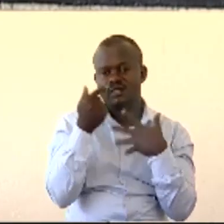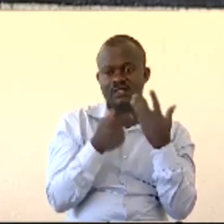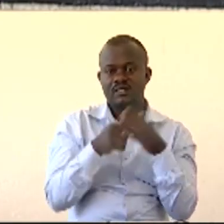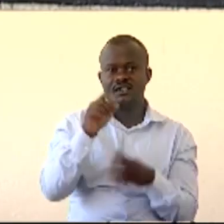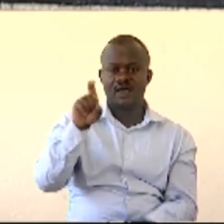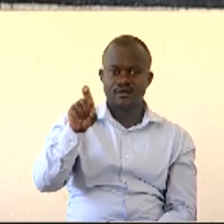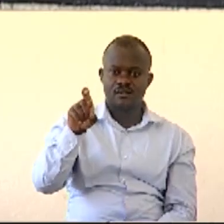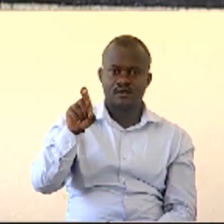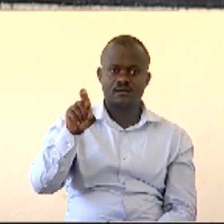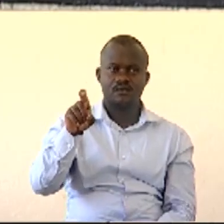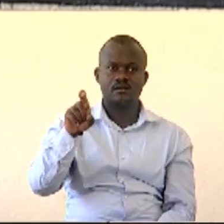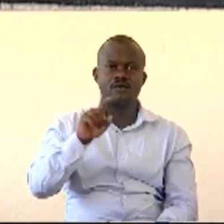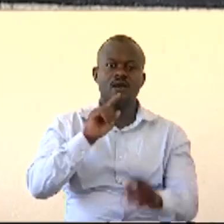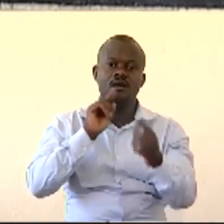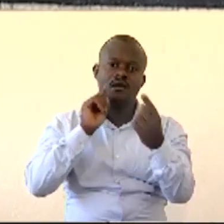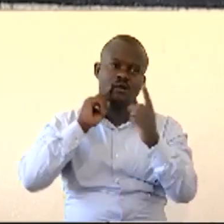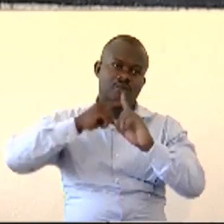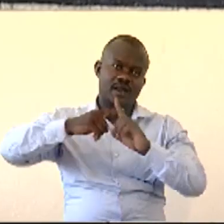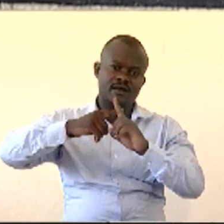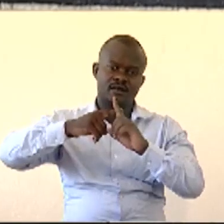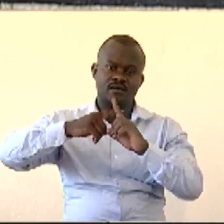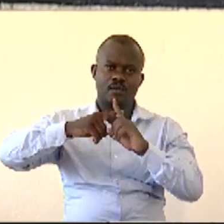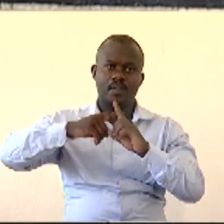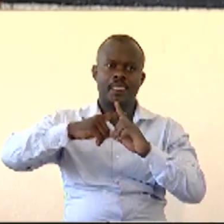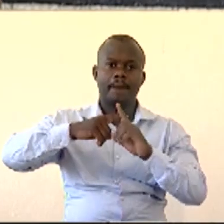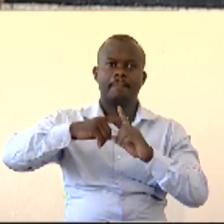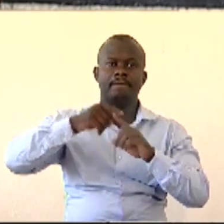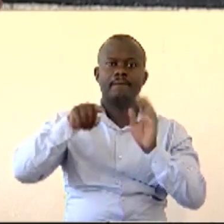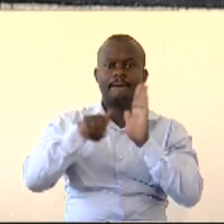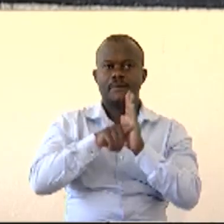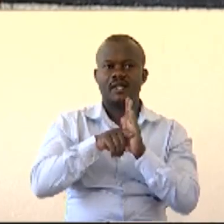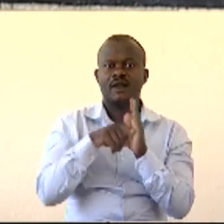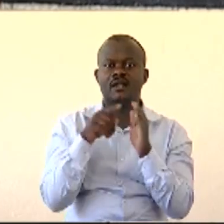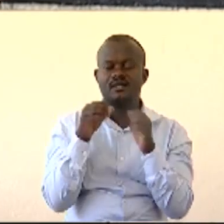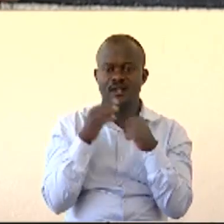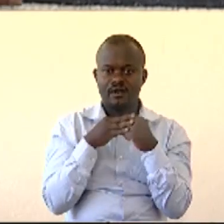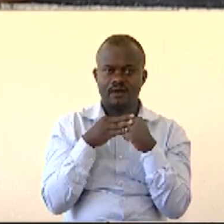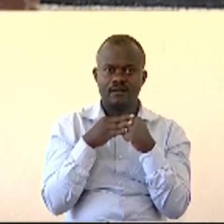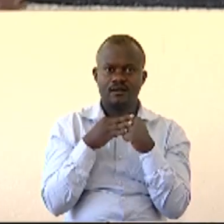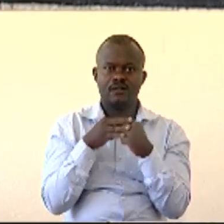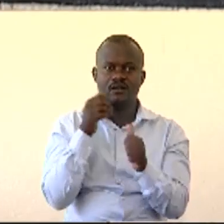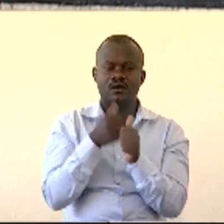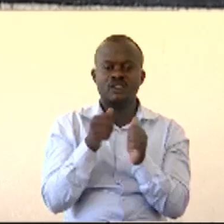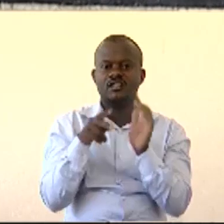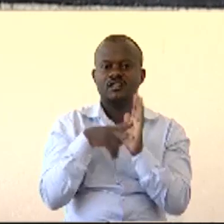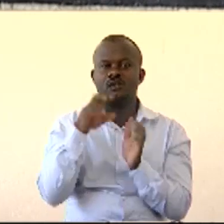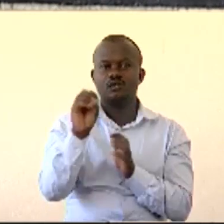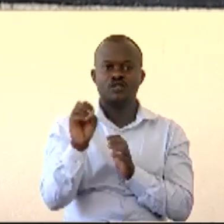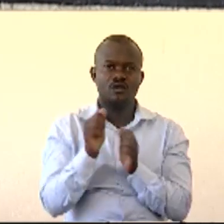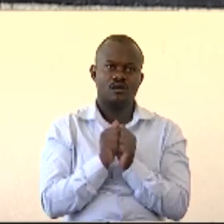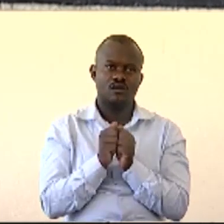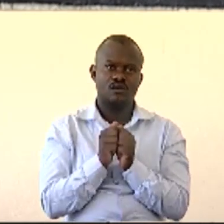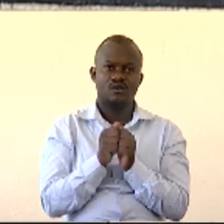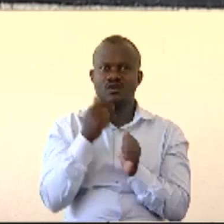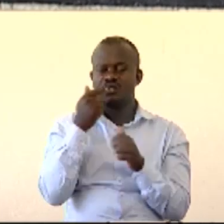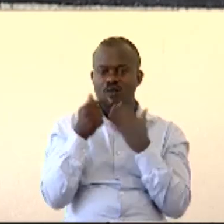X plus, that is -8, which is equal to 0.